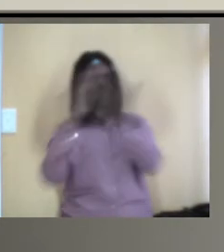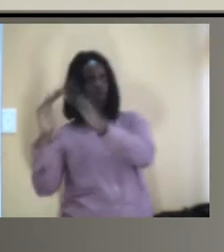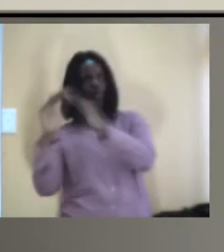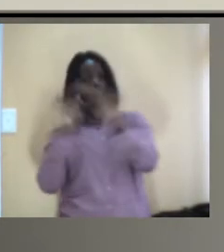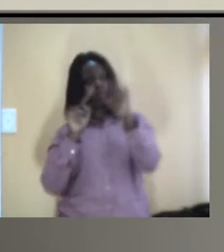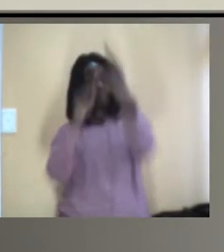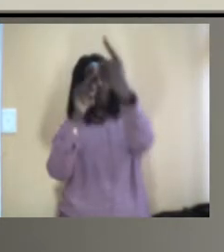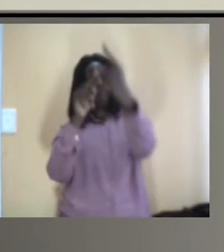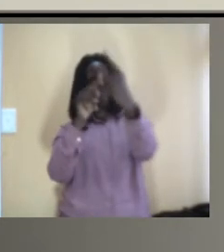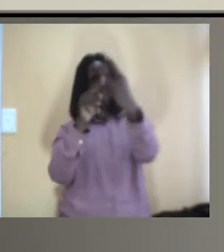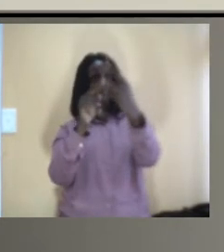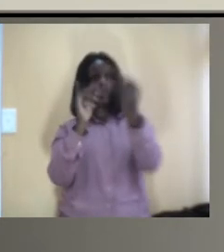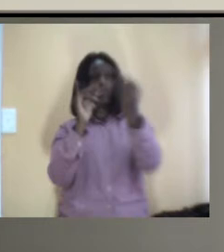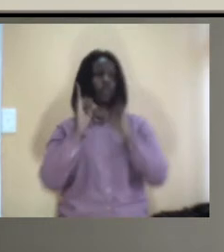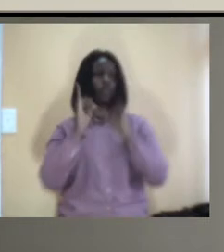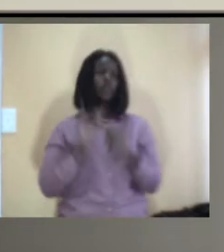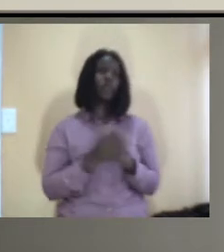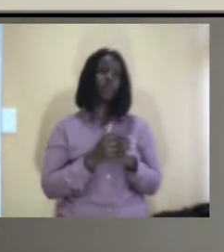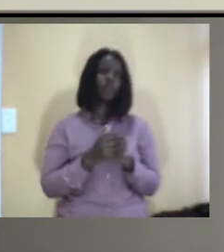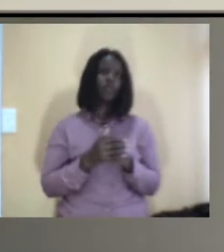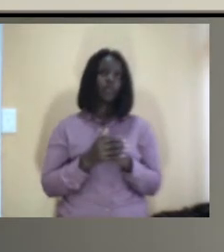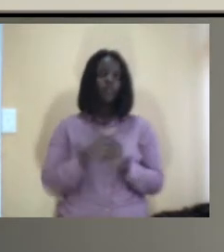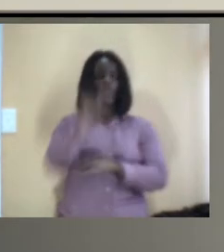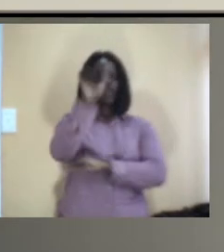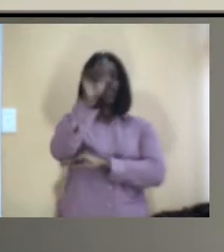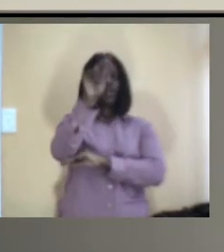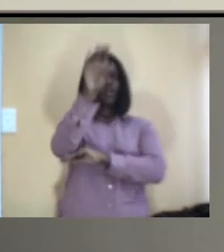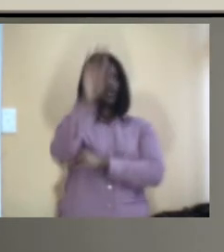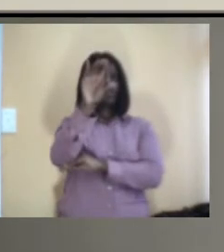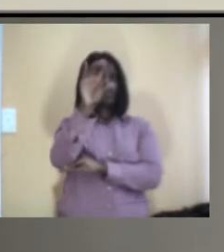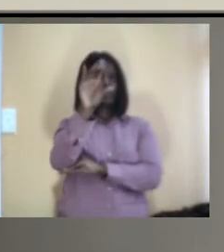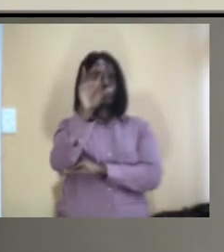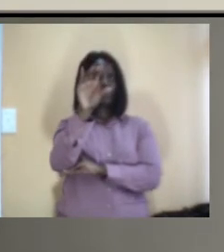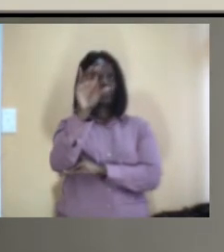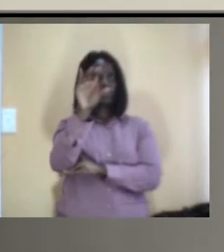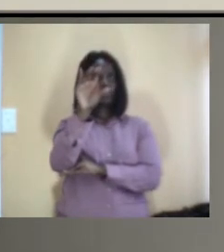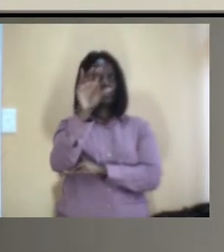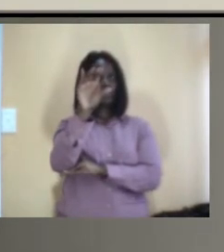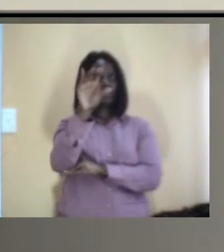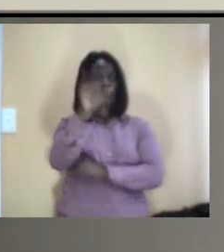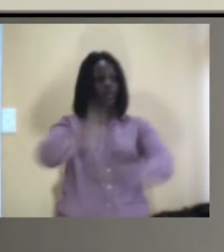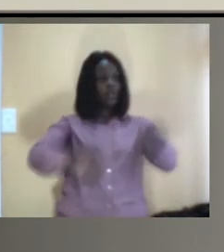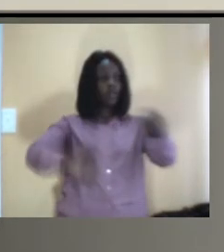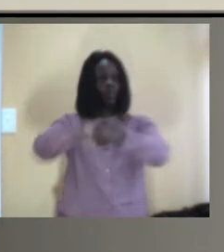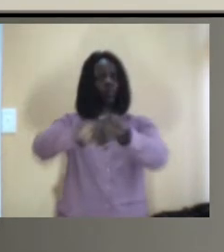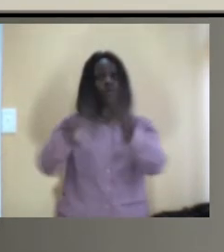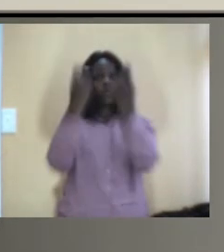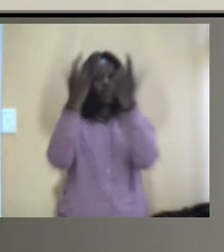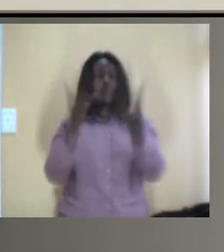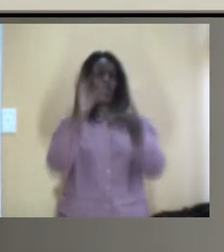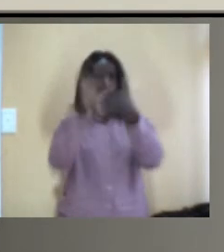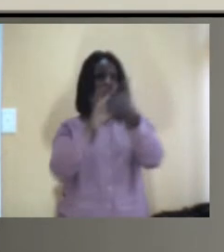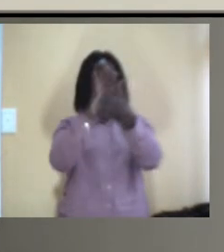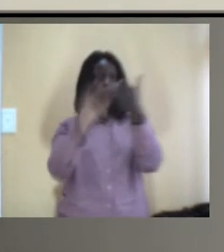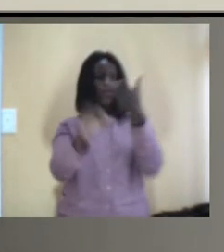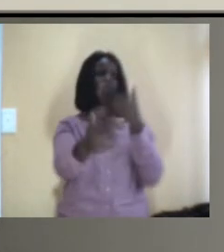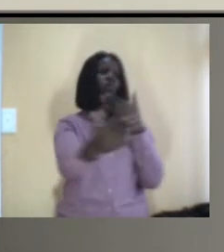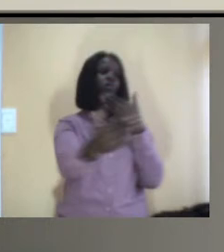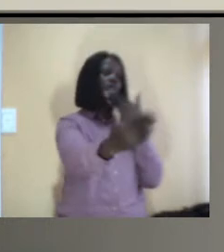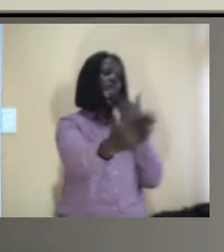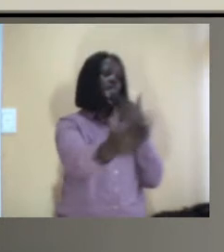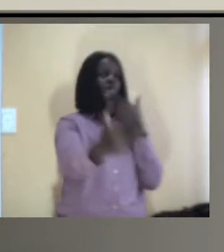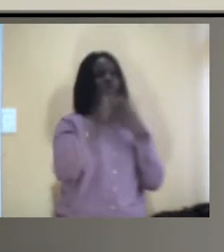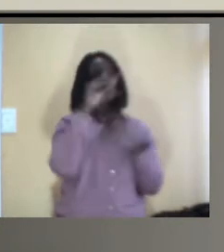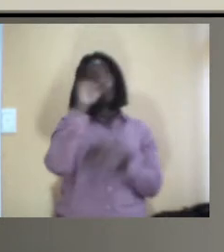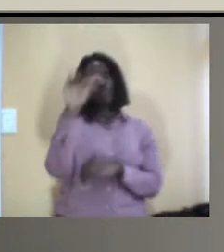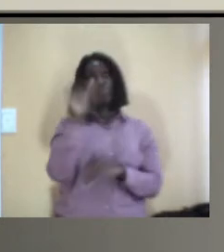our lifetime commitment. The African National Congress support the budget vote. Siyabonga kakhulu